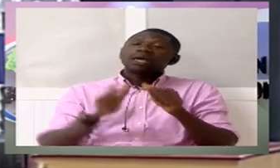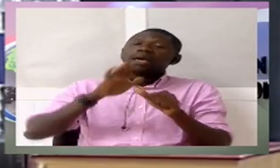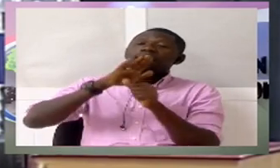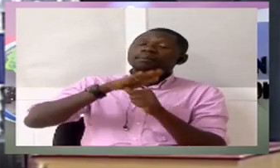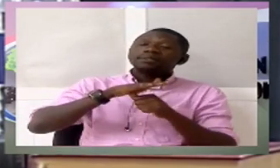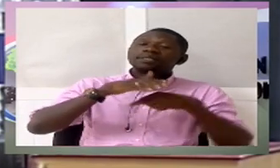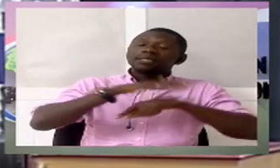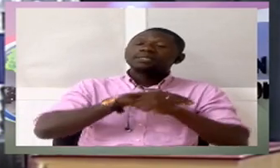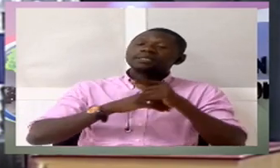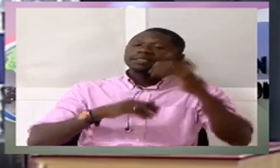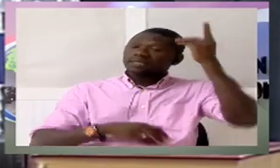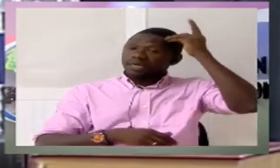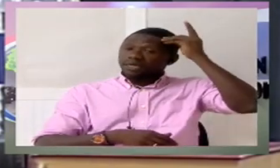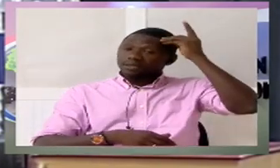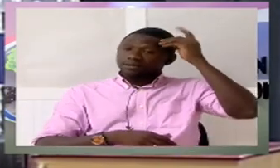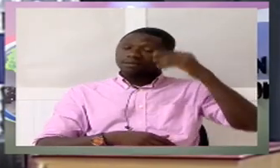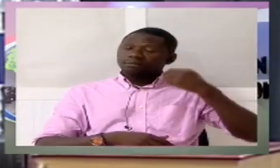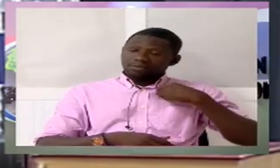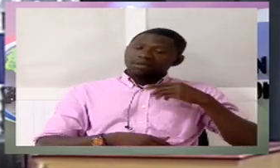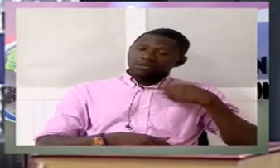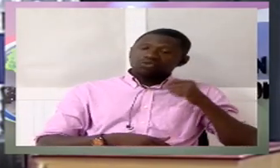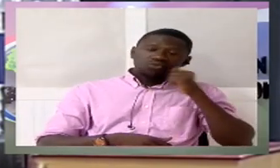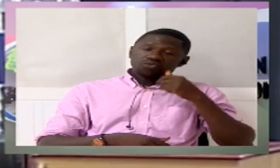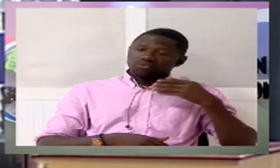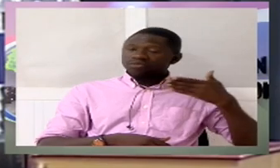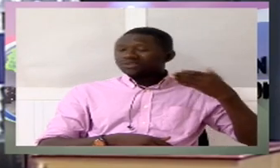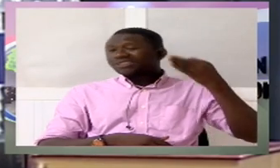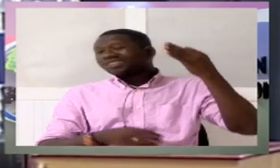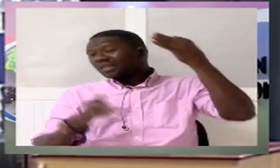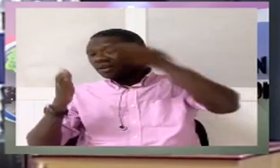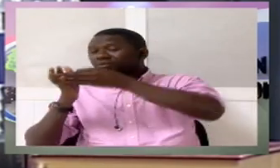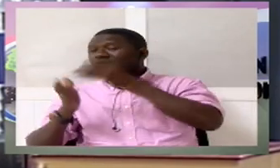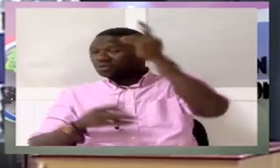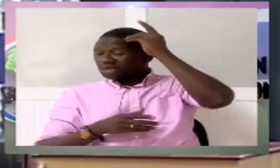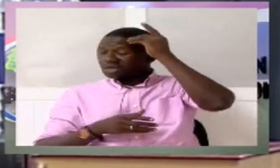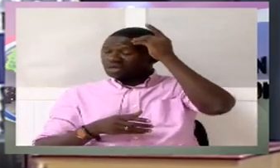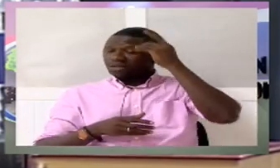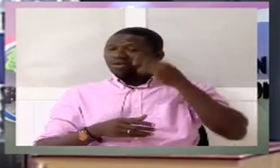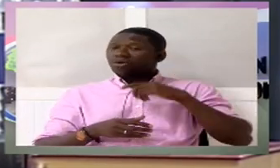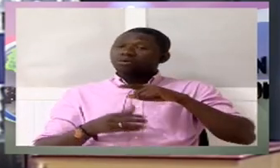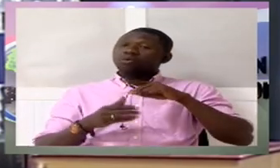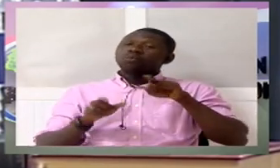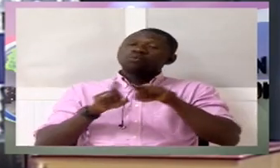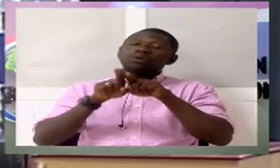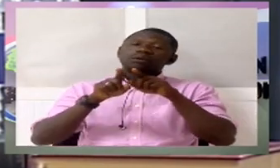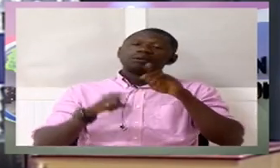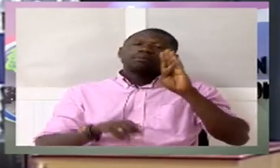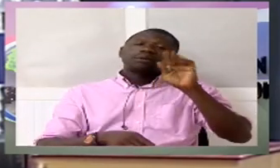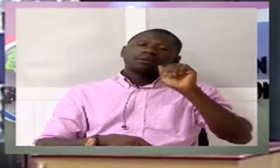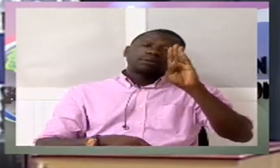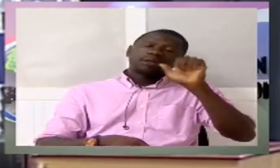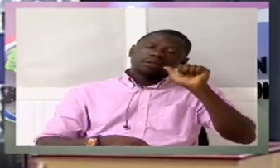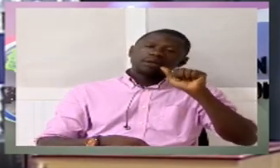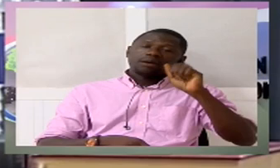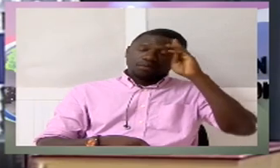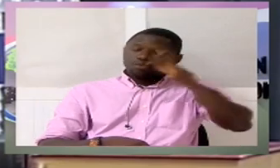through their Dakar embassy. I used to leave this place and go to Dakar with Baba's brother or his